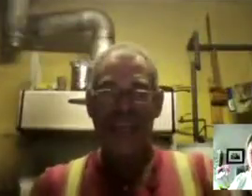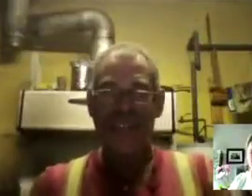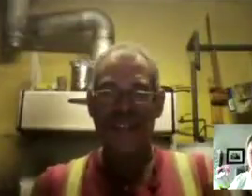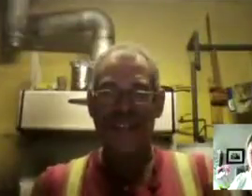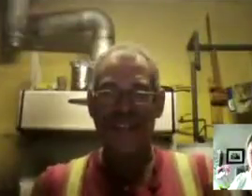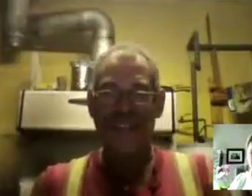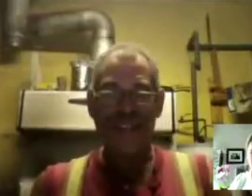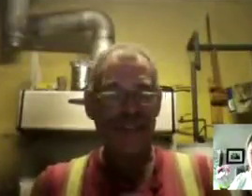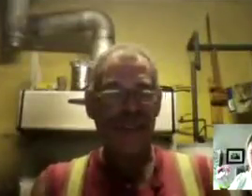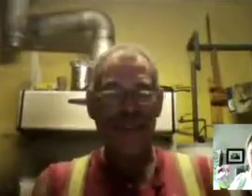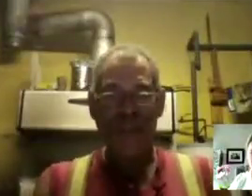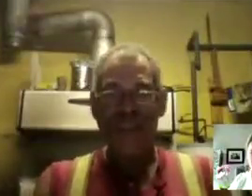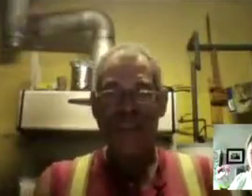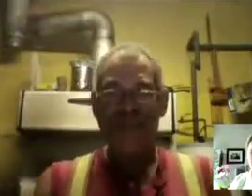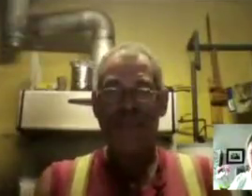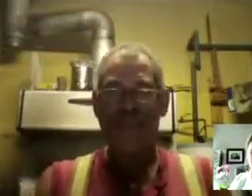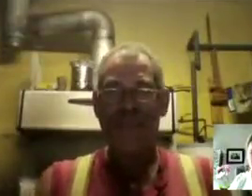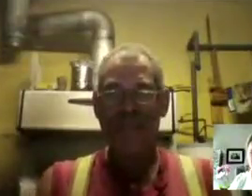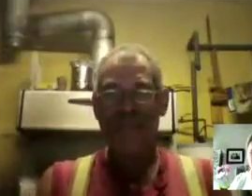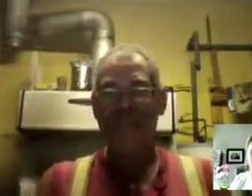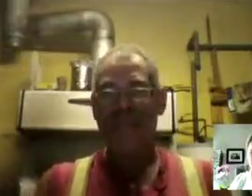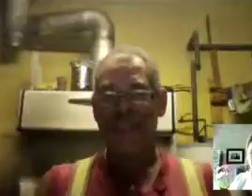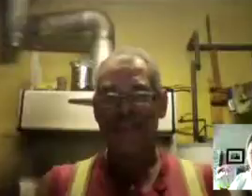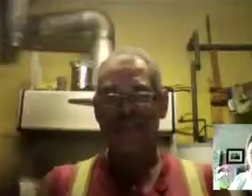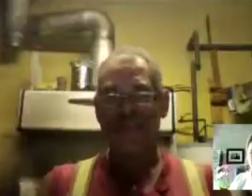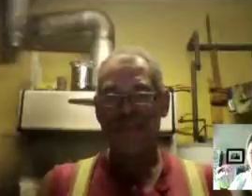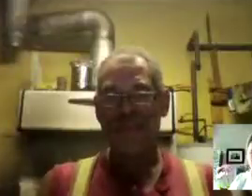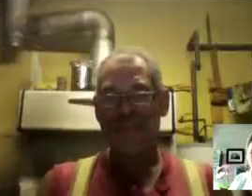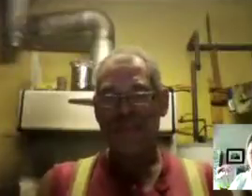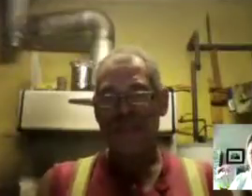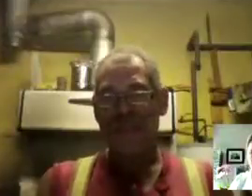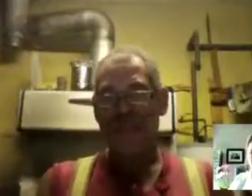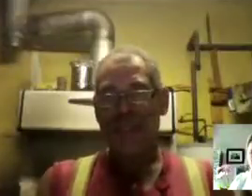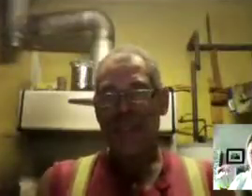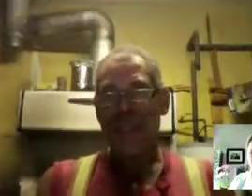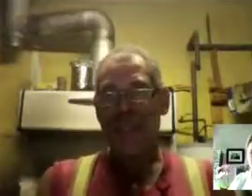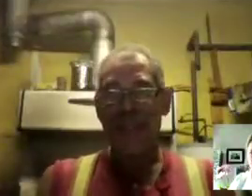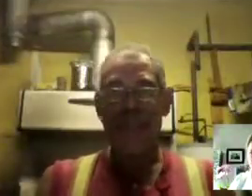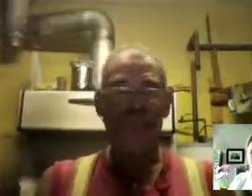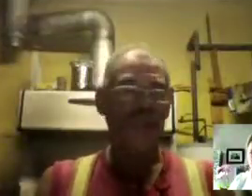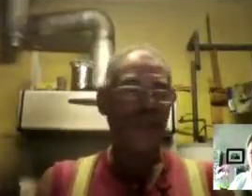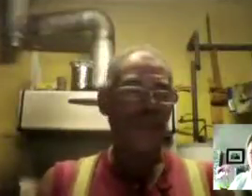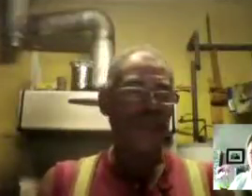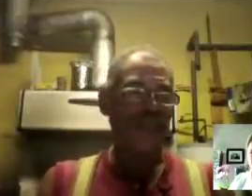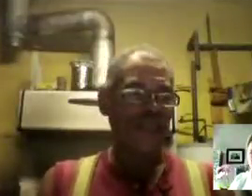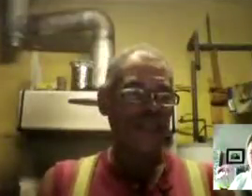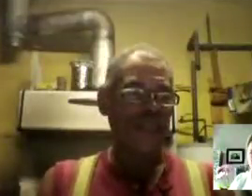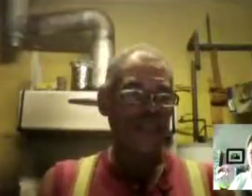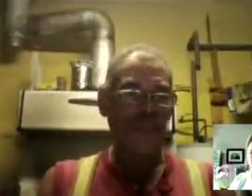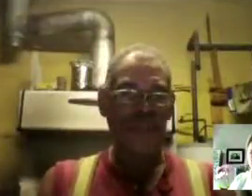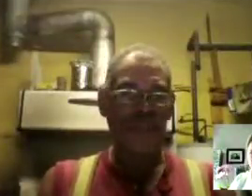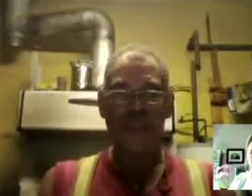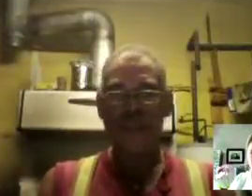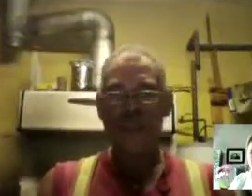that. You've already got your business right there. And then a short while later,